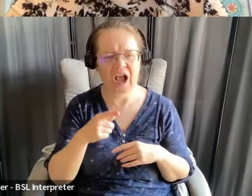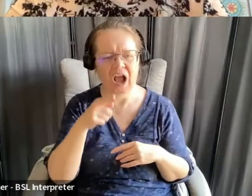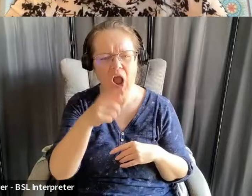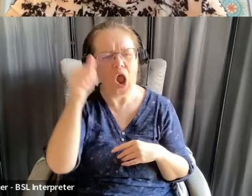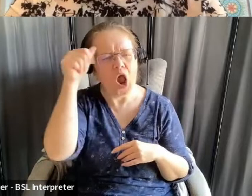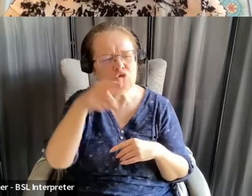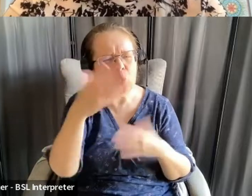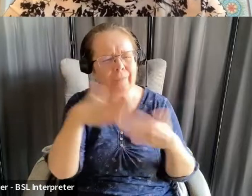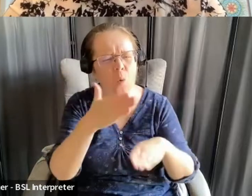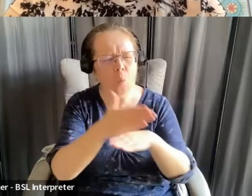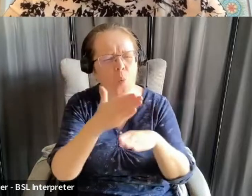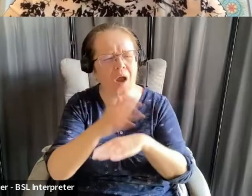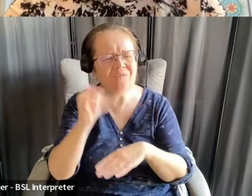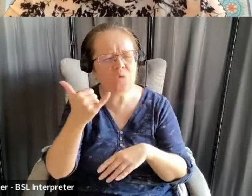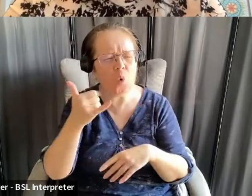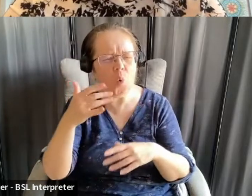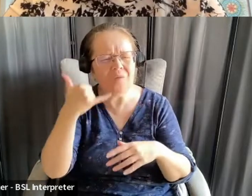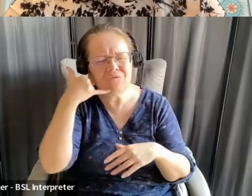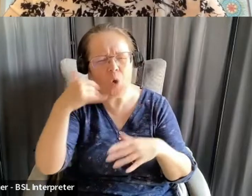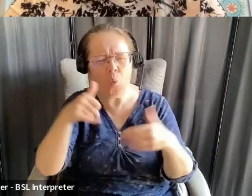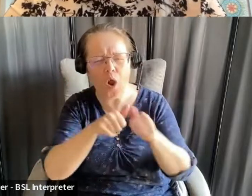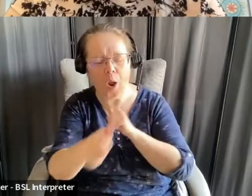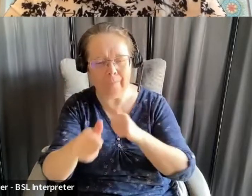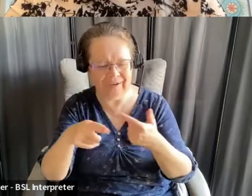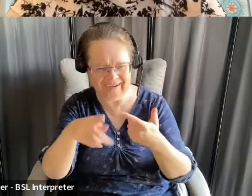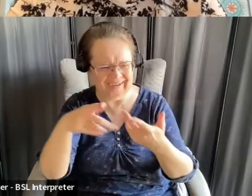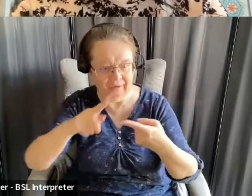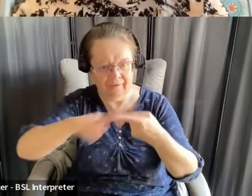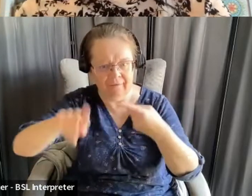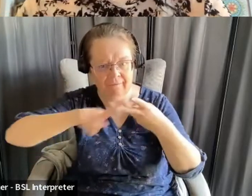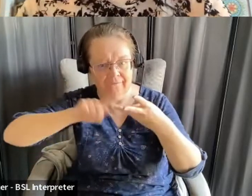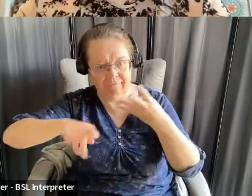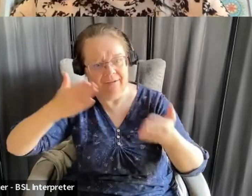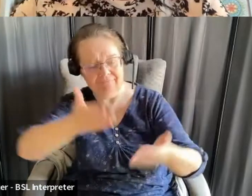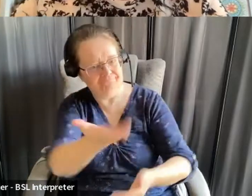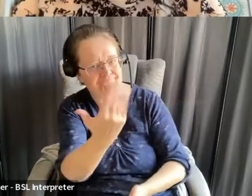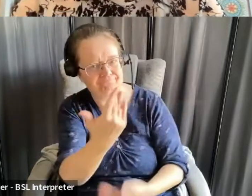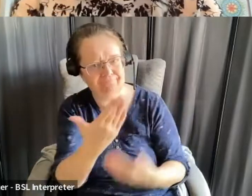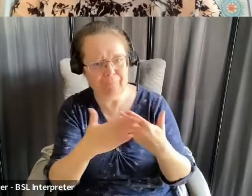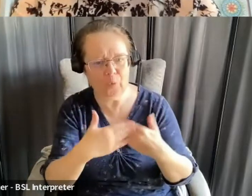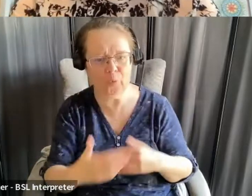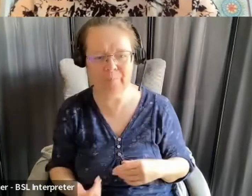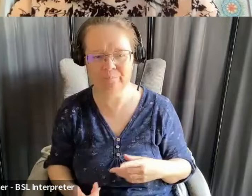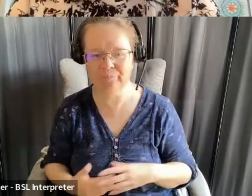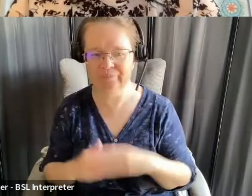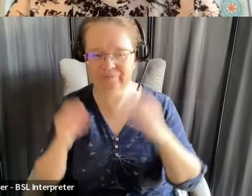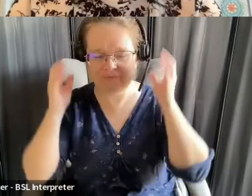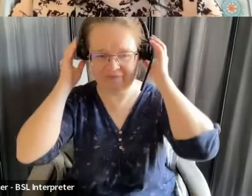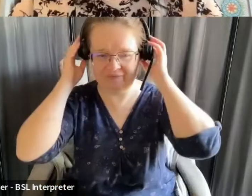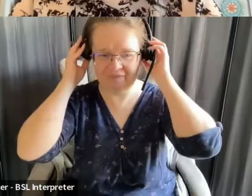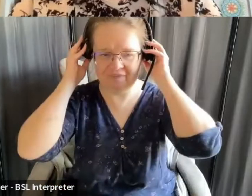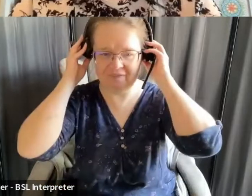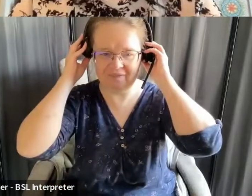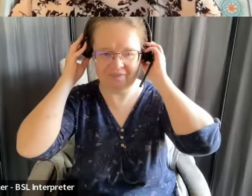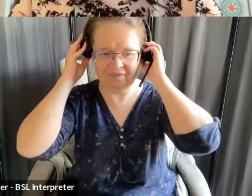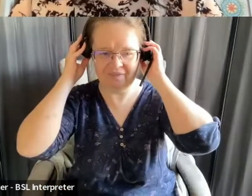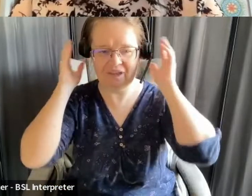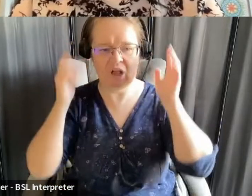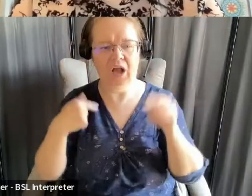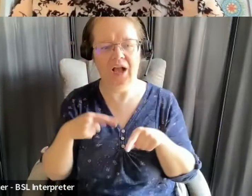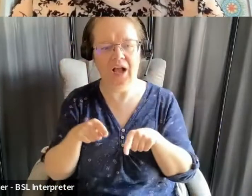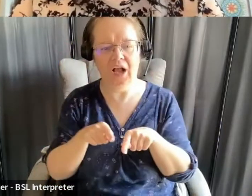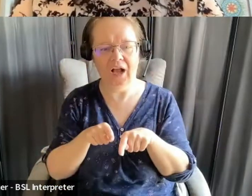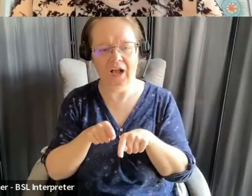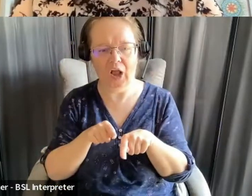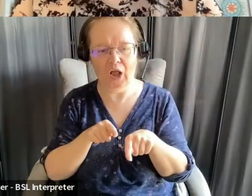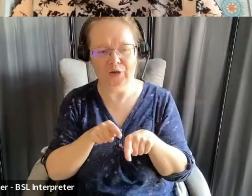telecoms company. So there's a lot there. Share with us a little bit more about that, please. Okay, what I will try to do is give you the